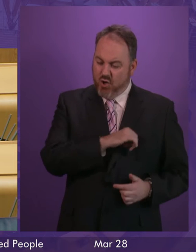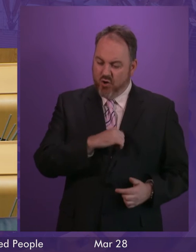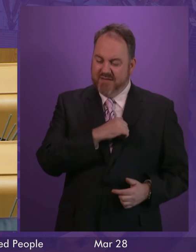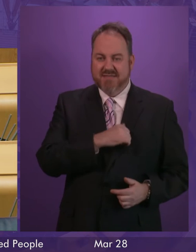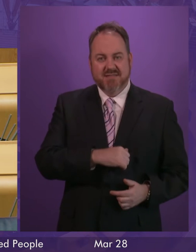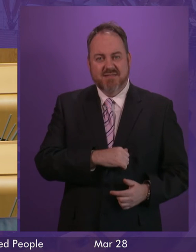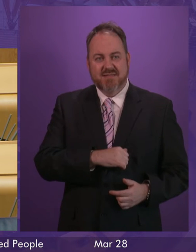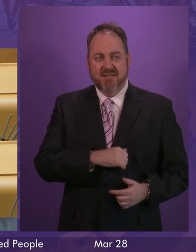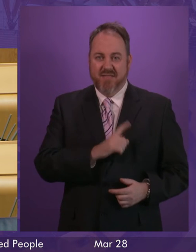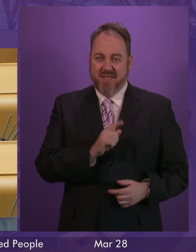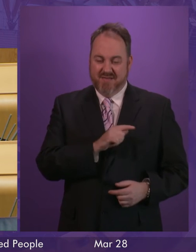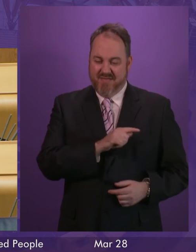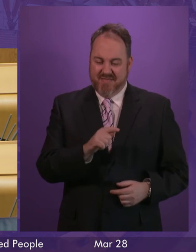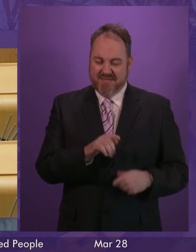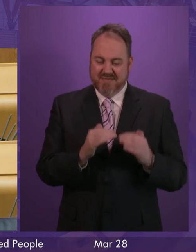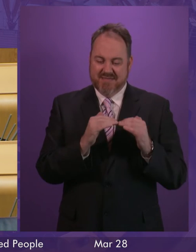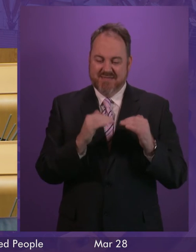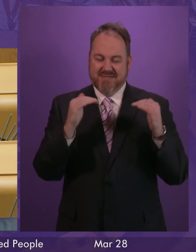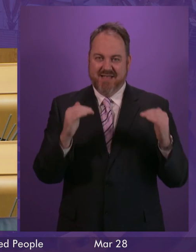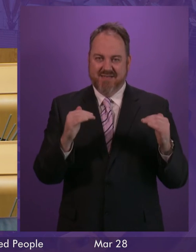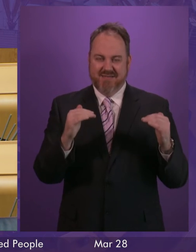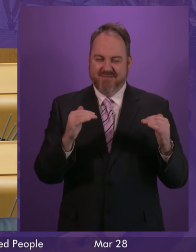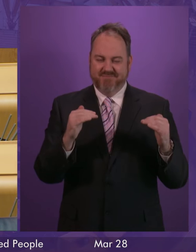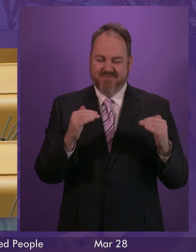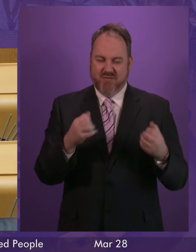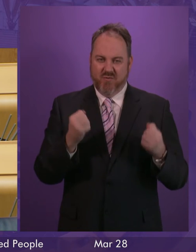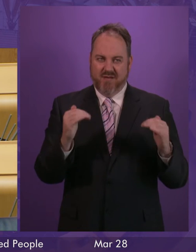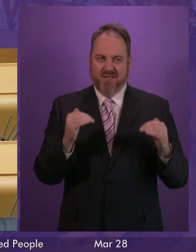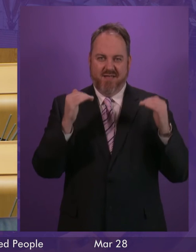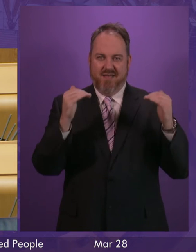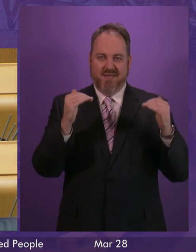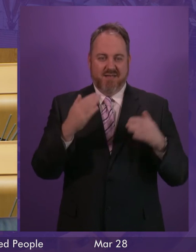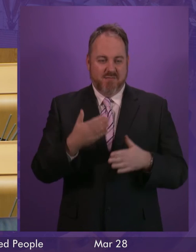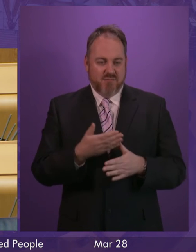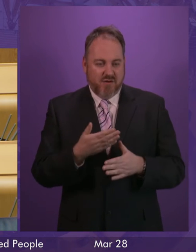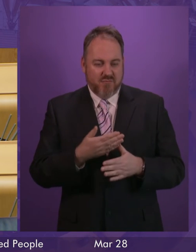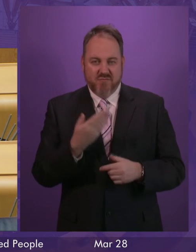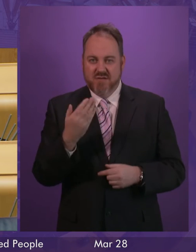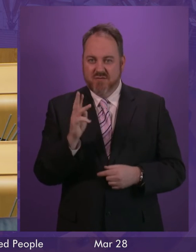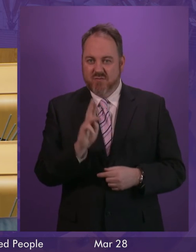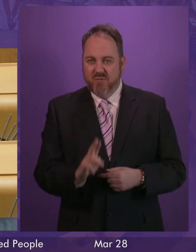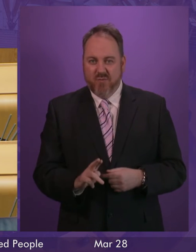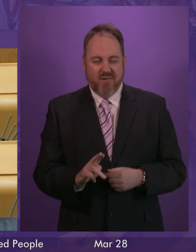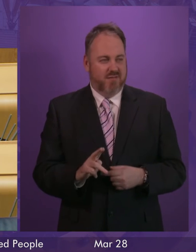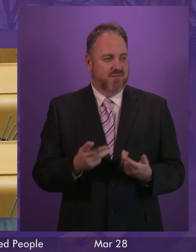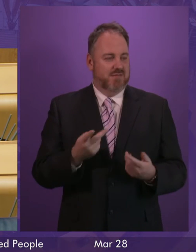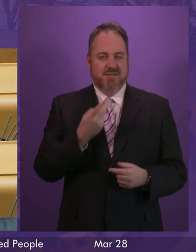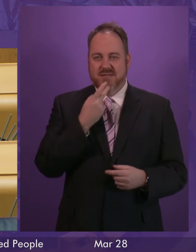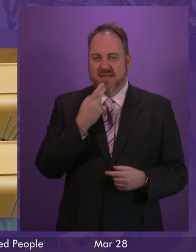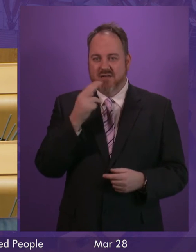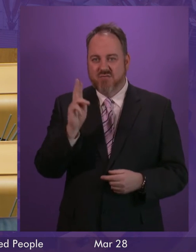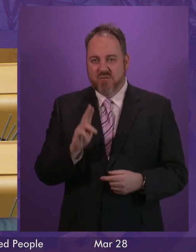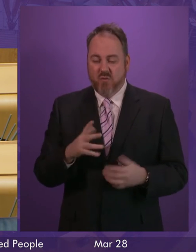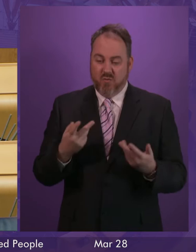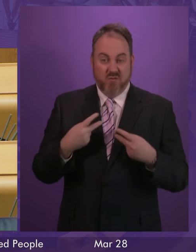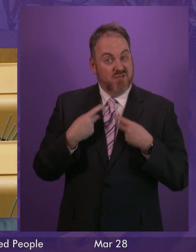is that this standard is frequently unmet in early years in primary school, for many in secondary and